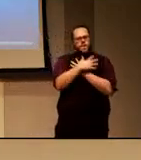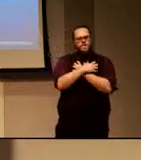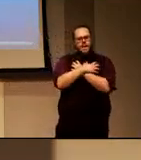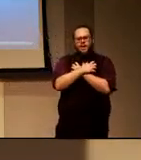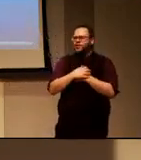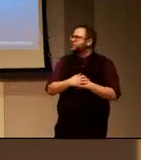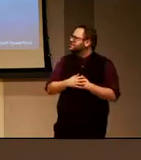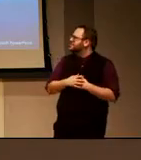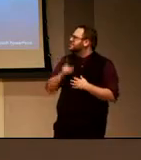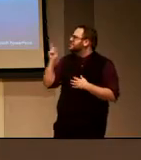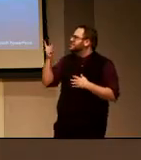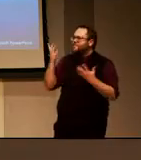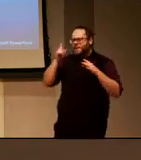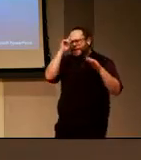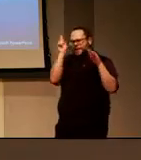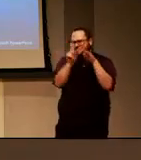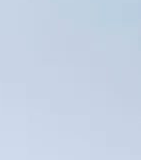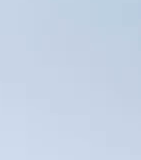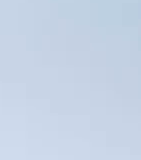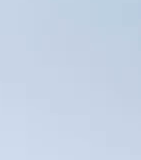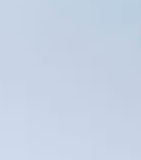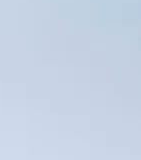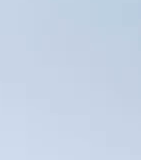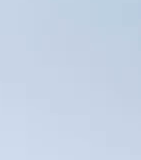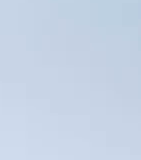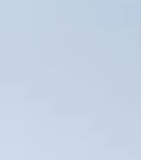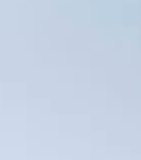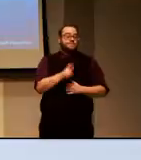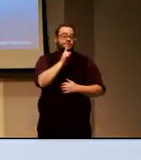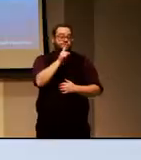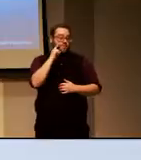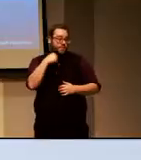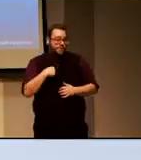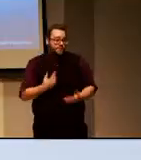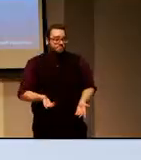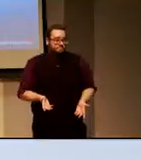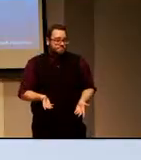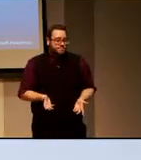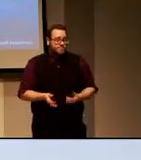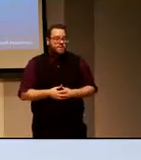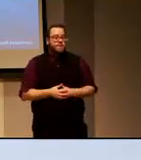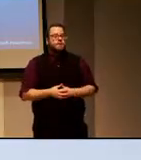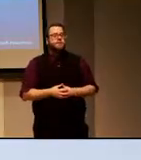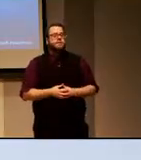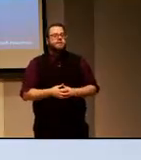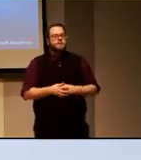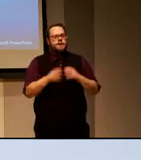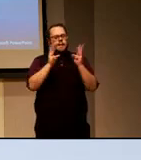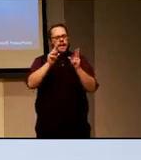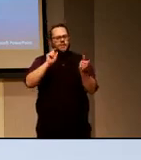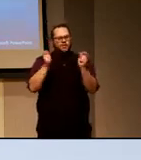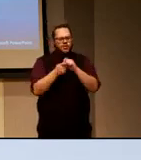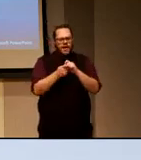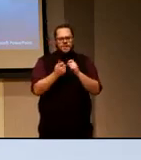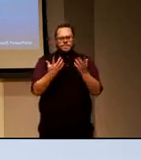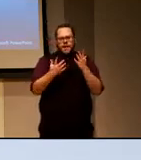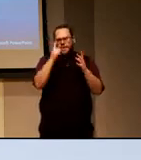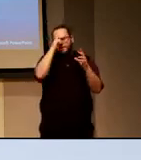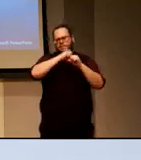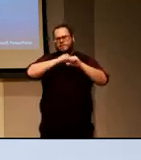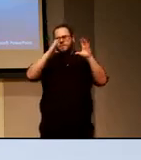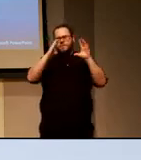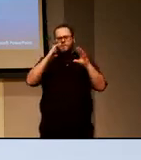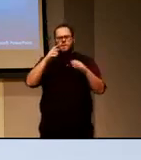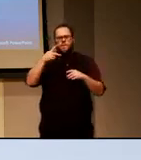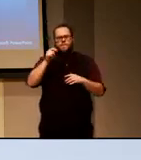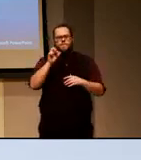have planted it. But for the most part, and this is true for me, when you think about climate change, you thought about polar bears and